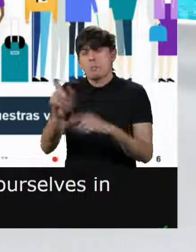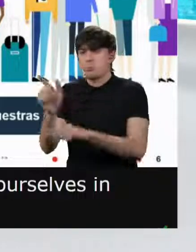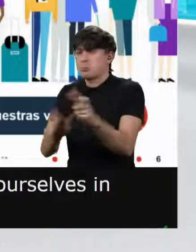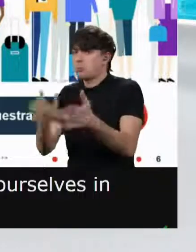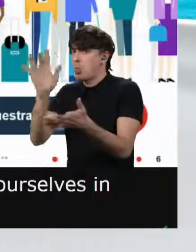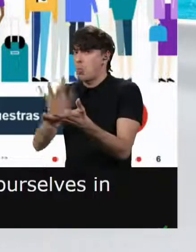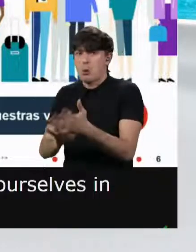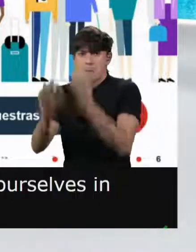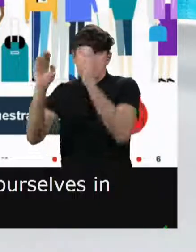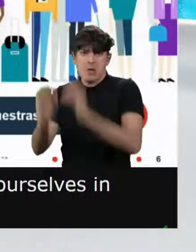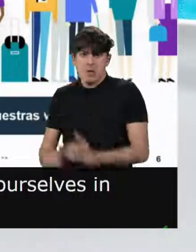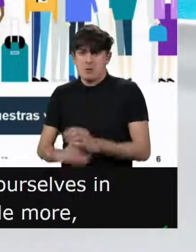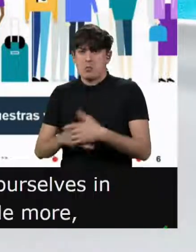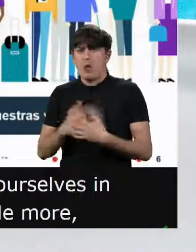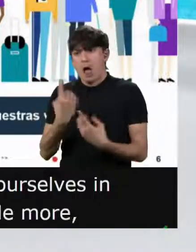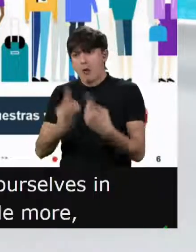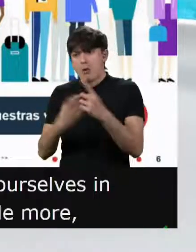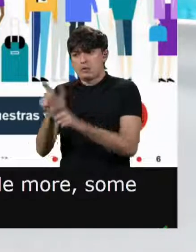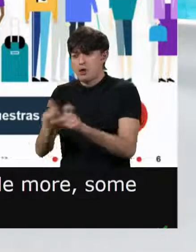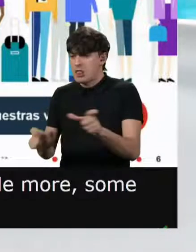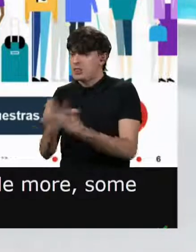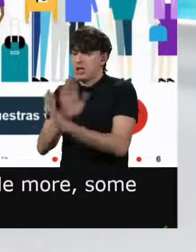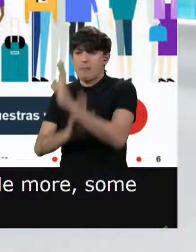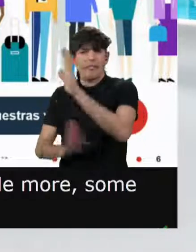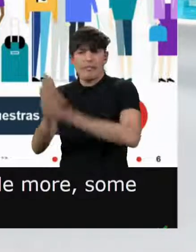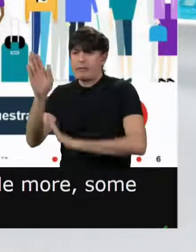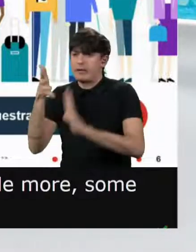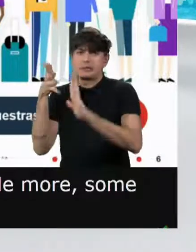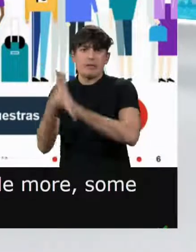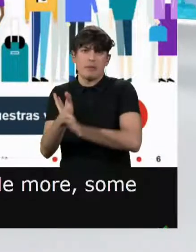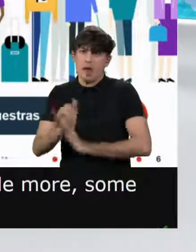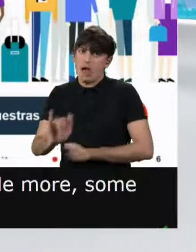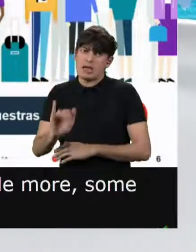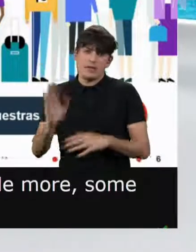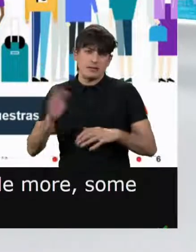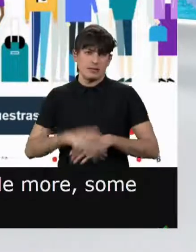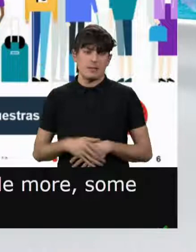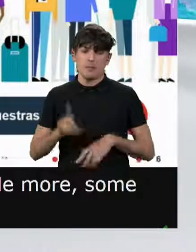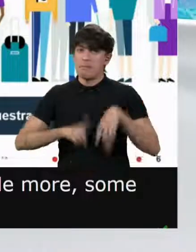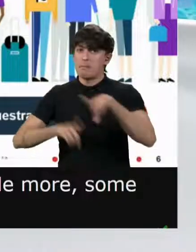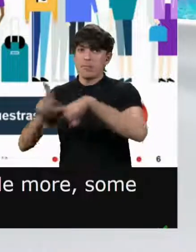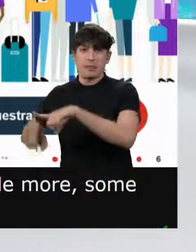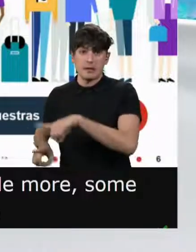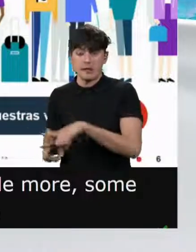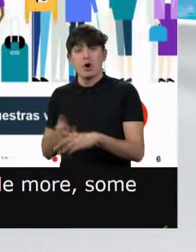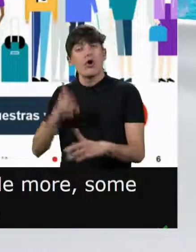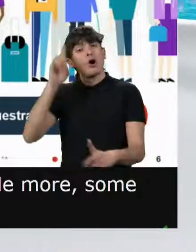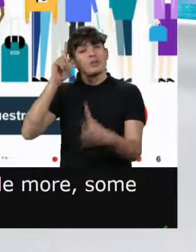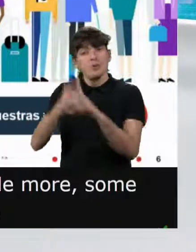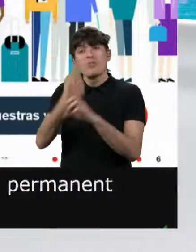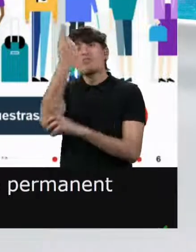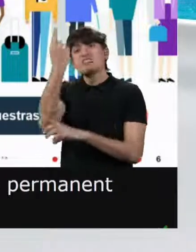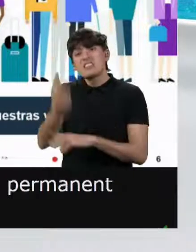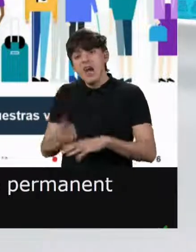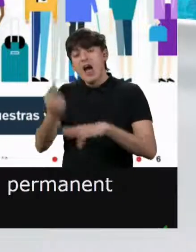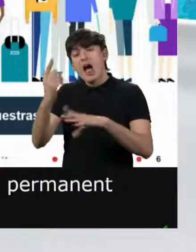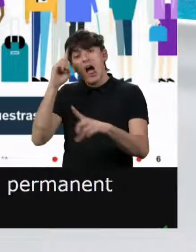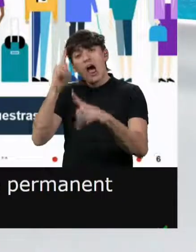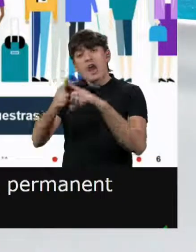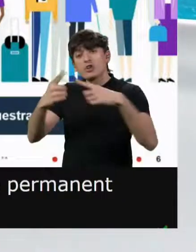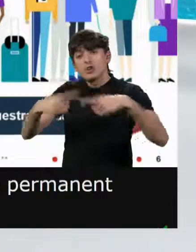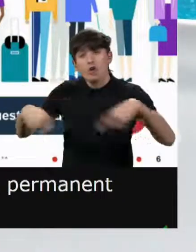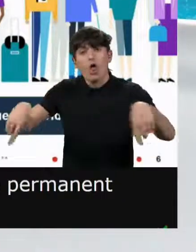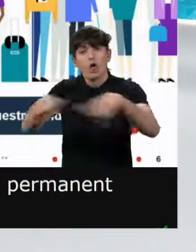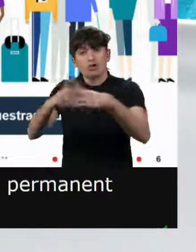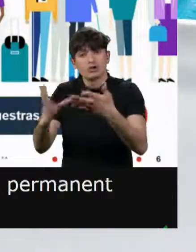people less. Obviously, there's some people who have permanent disabilities. So what we have to do is design for everyone so